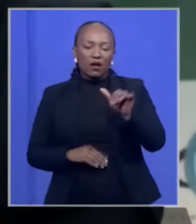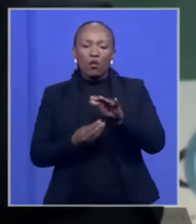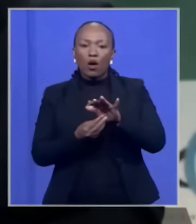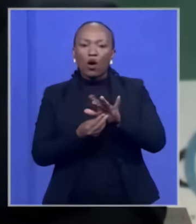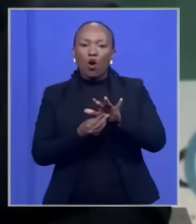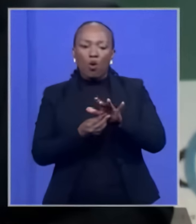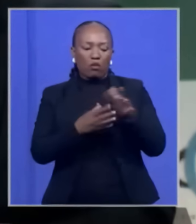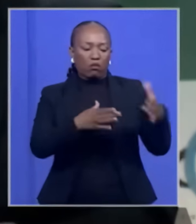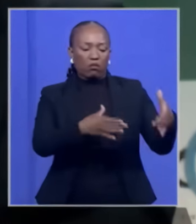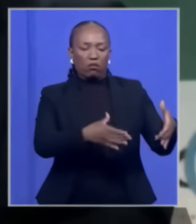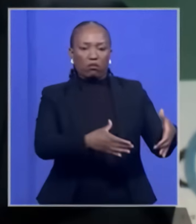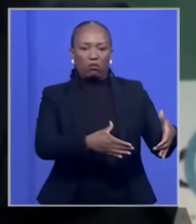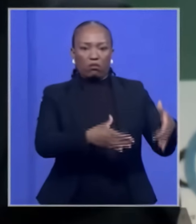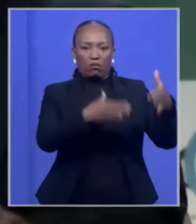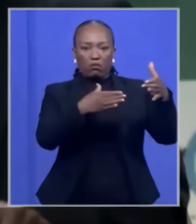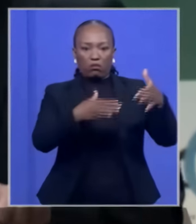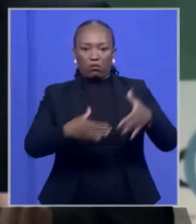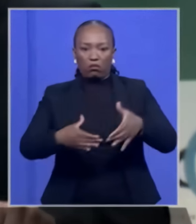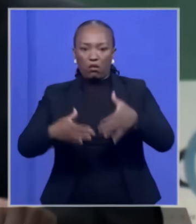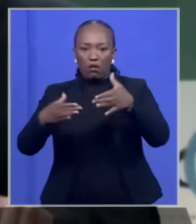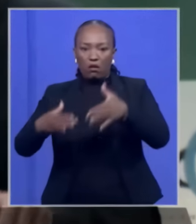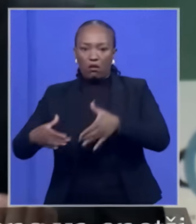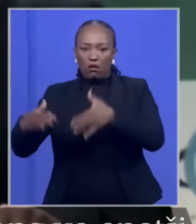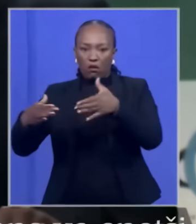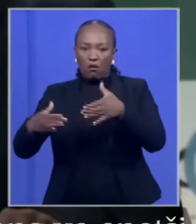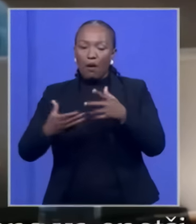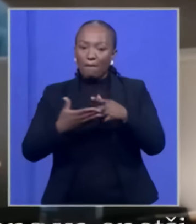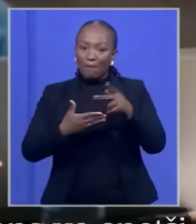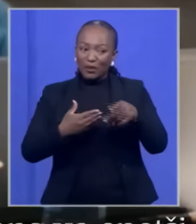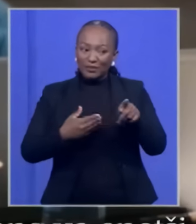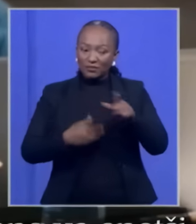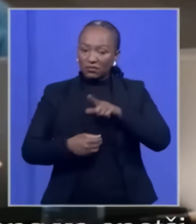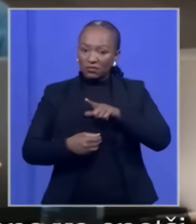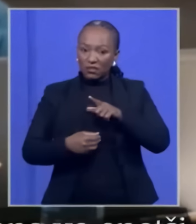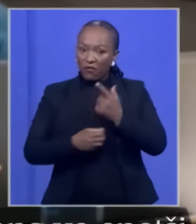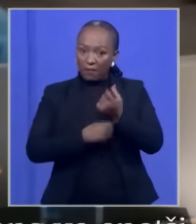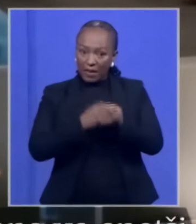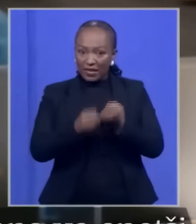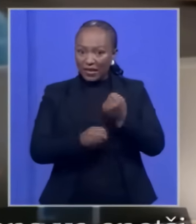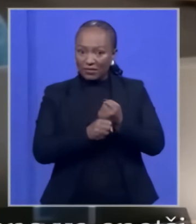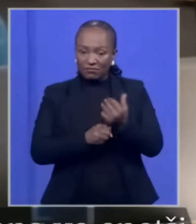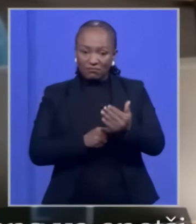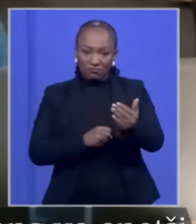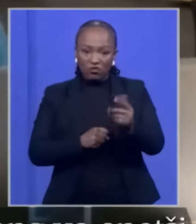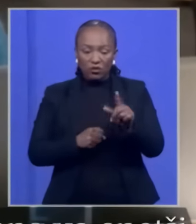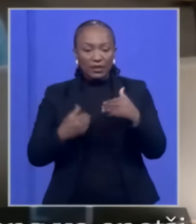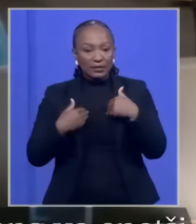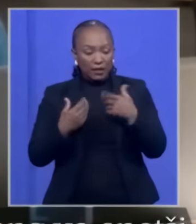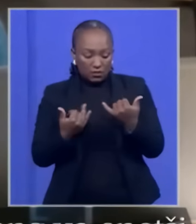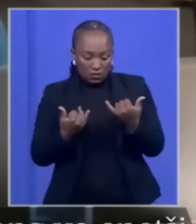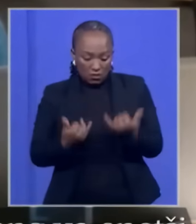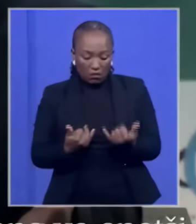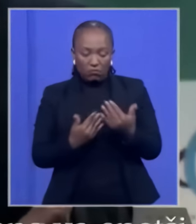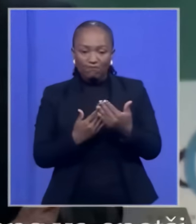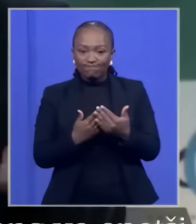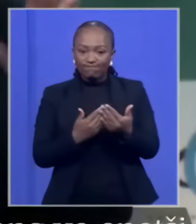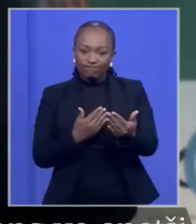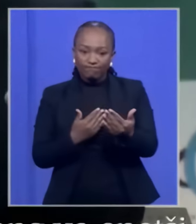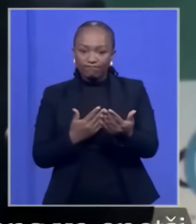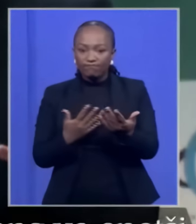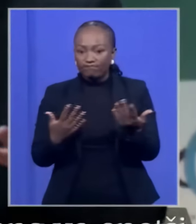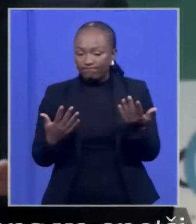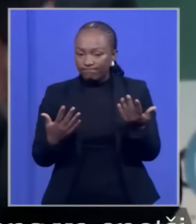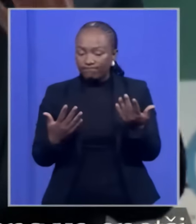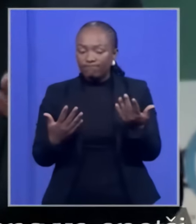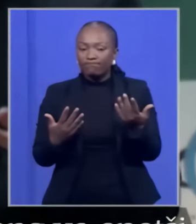6-month projects. You got to have a 6-year vision, and that starts now. So you have to say, what have you got as options? You